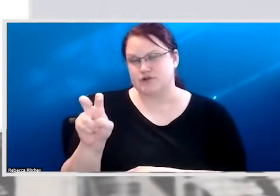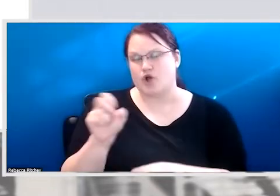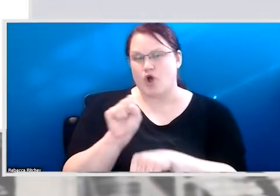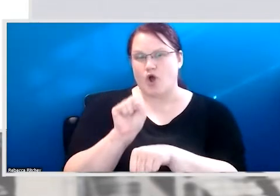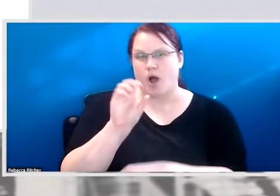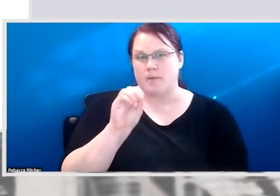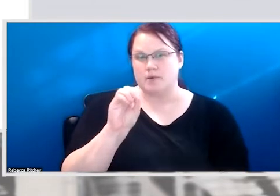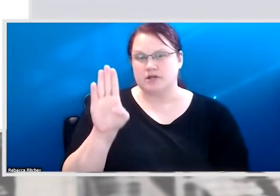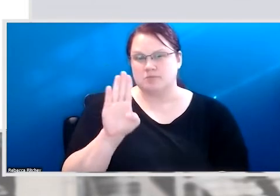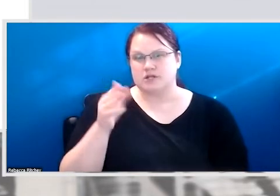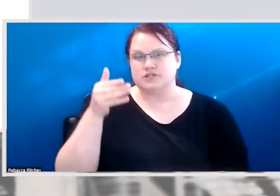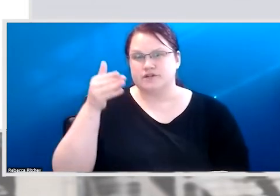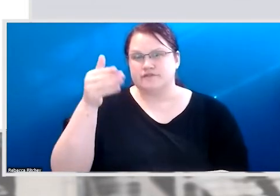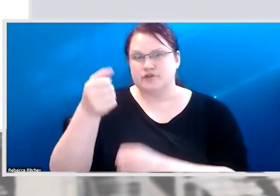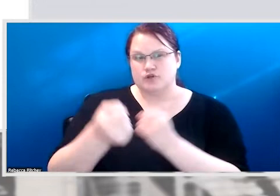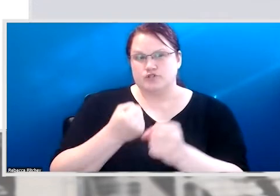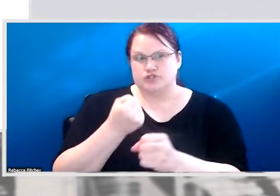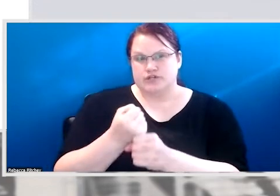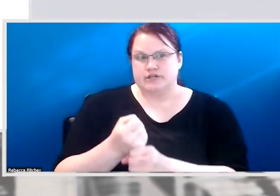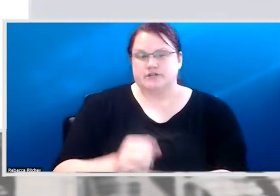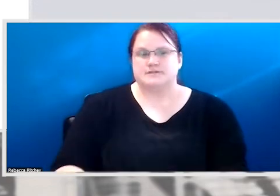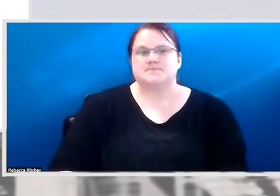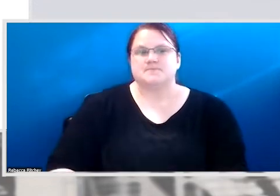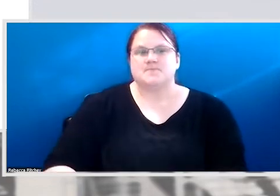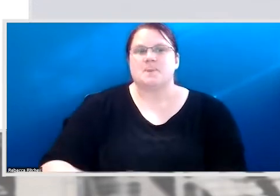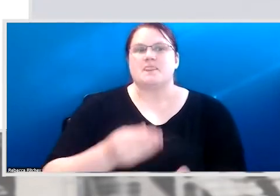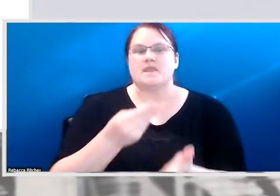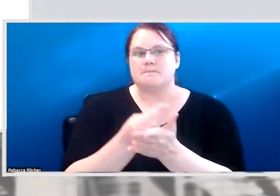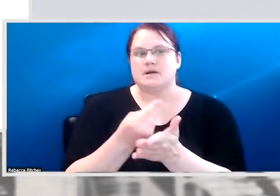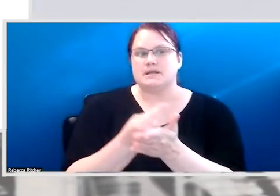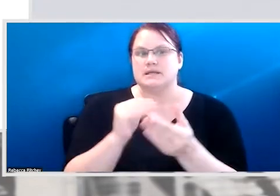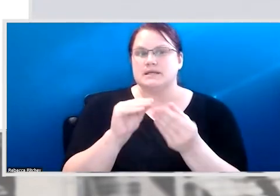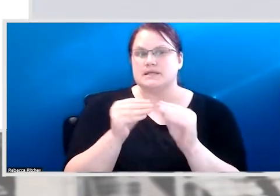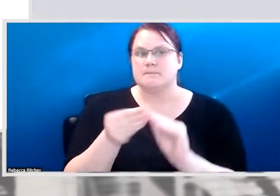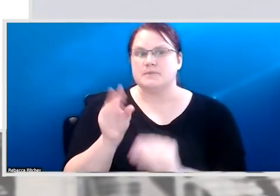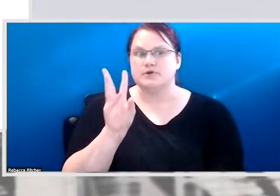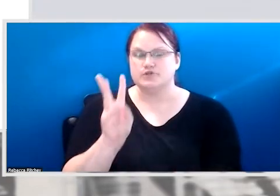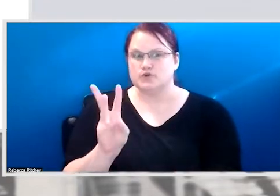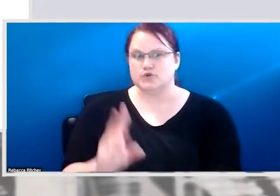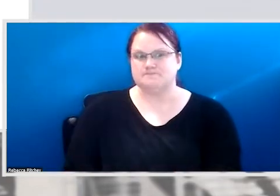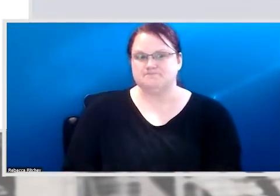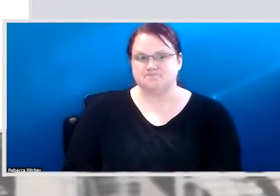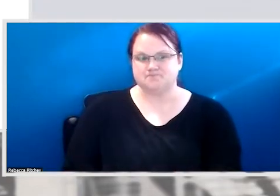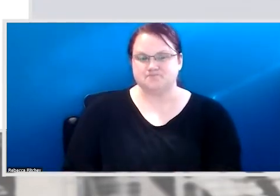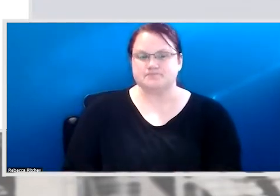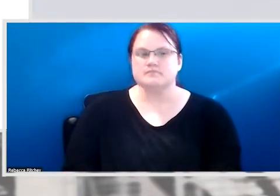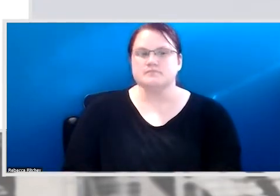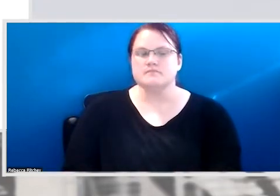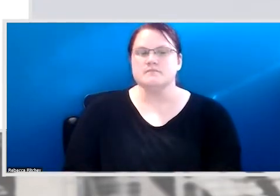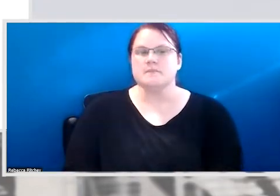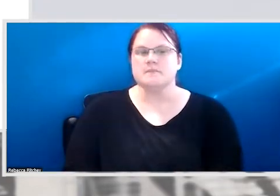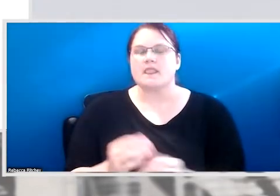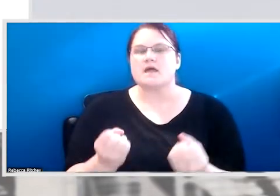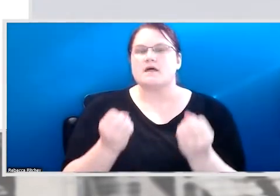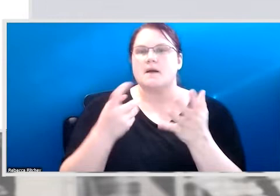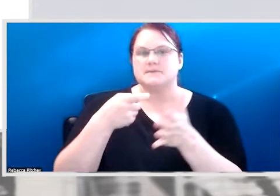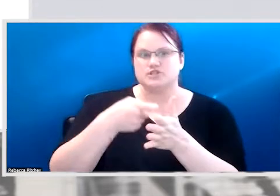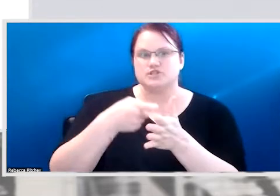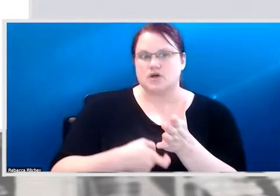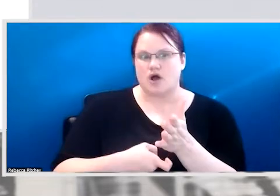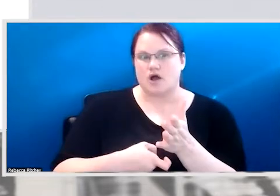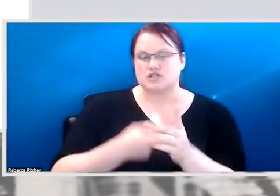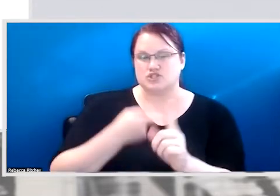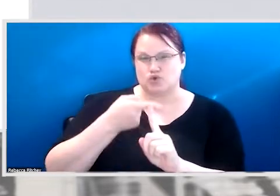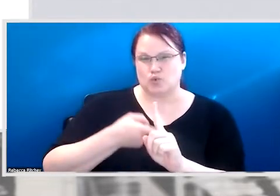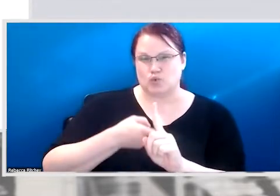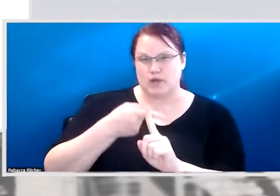years. Speaking of money, this is quiz number 2. Alex, if you don't mind to put it up for us. The question is, how much does it cost